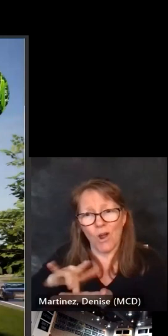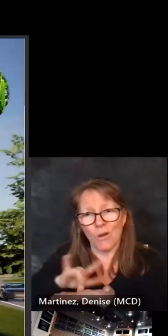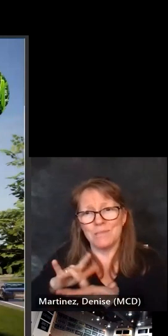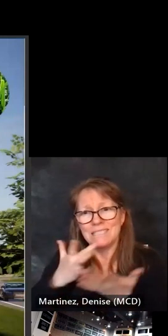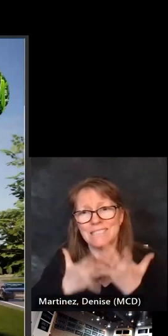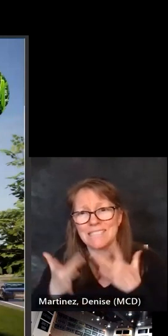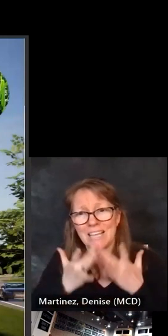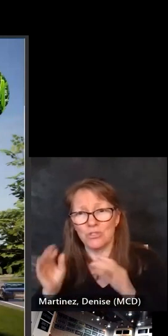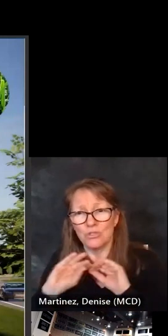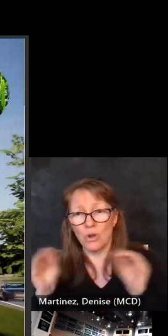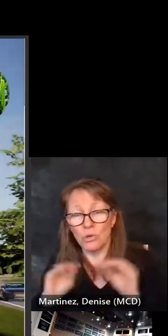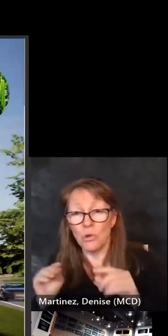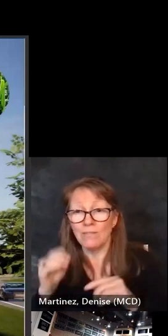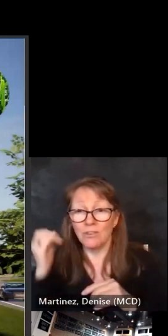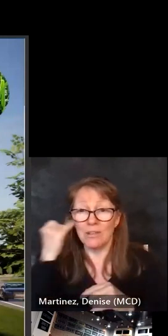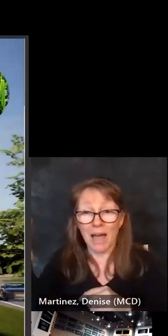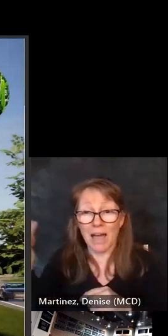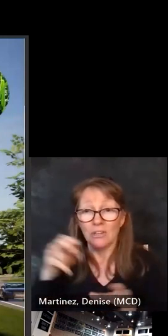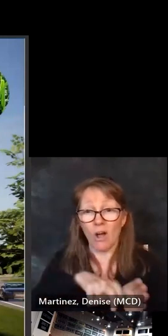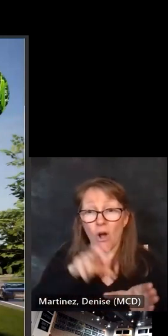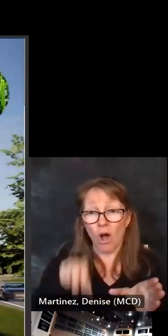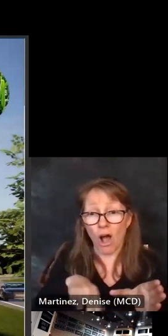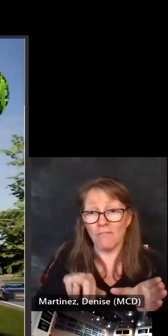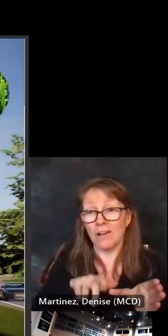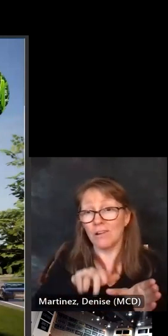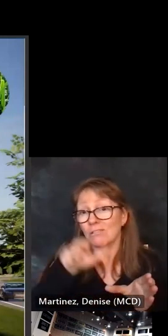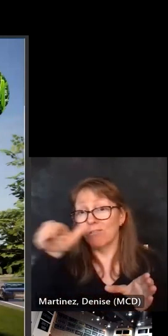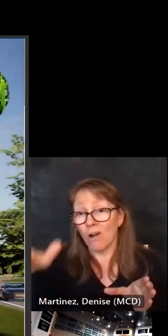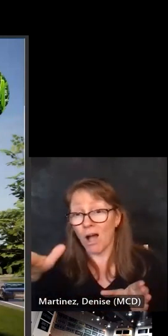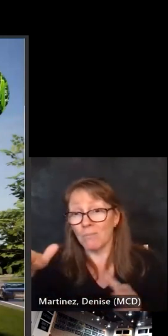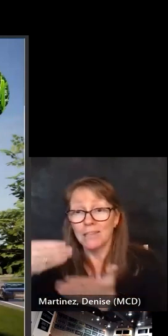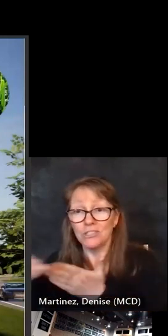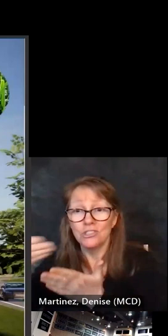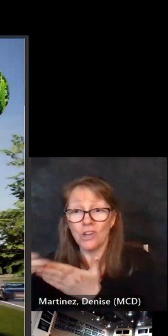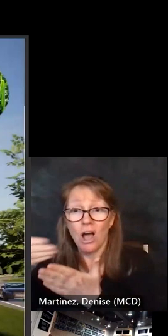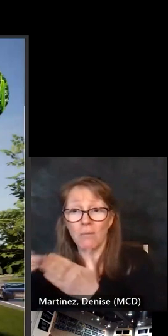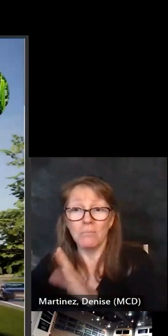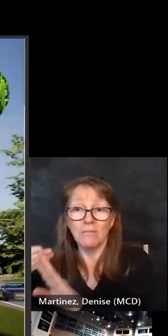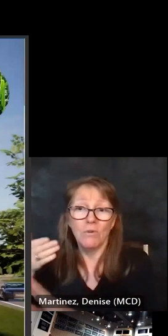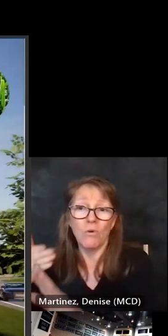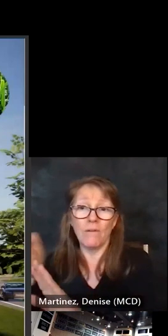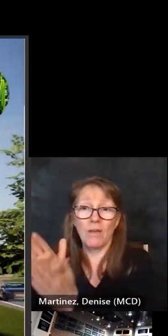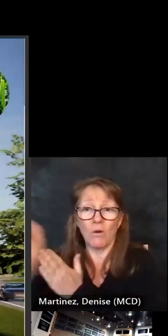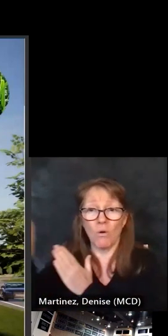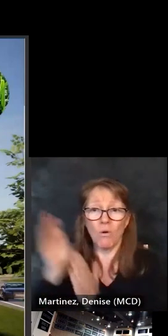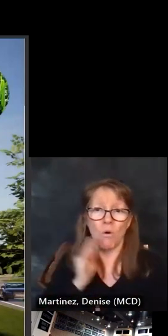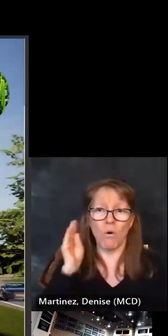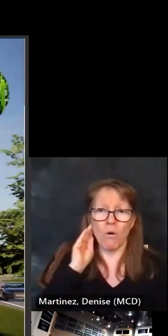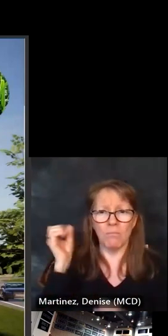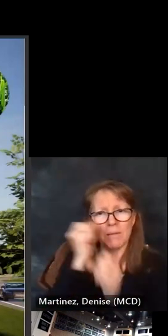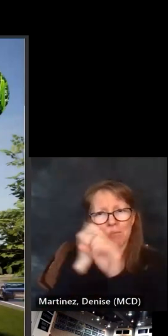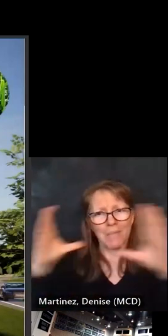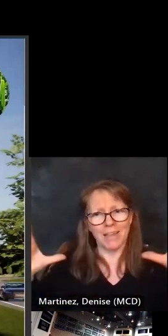off the subway, cross the street, and shop before getting on the bus to go home.